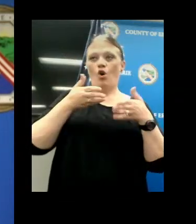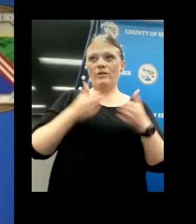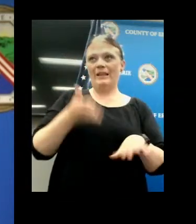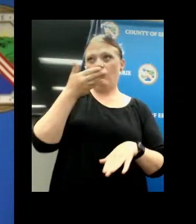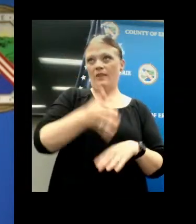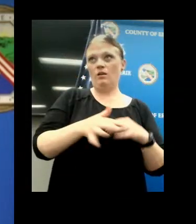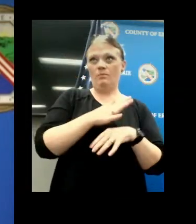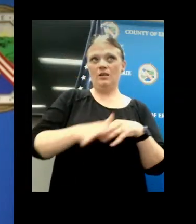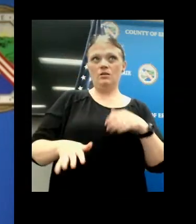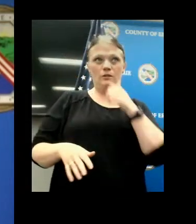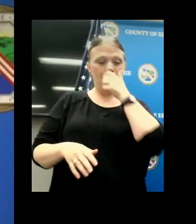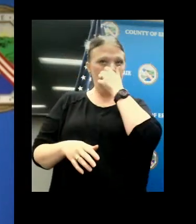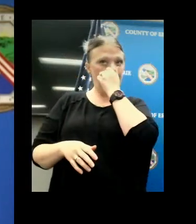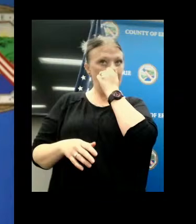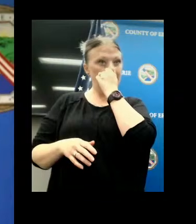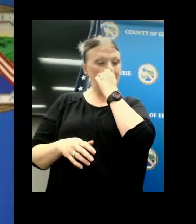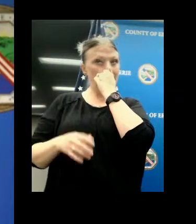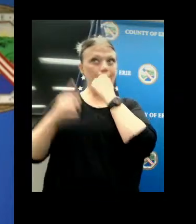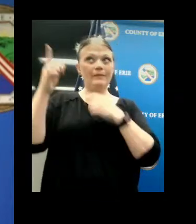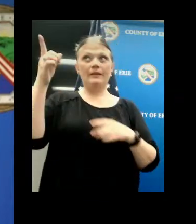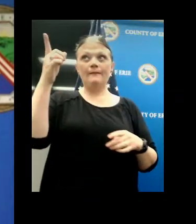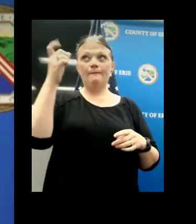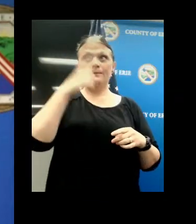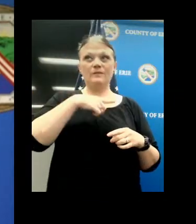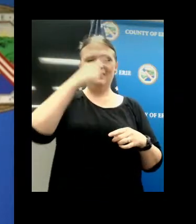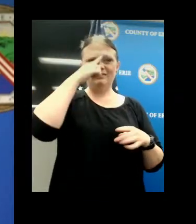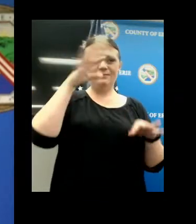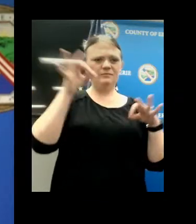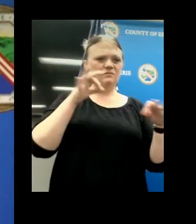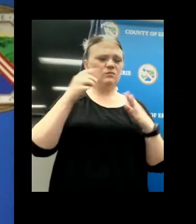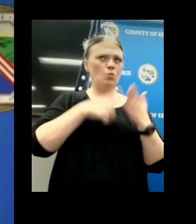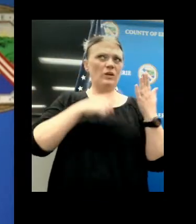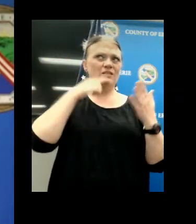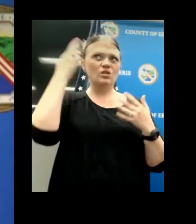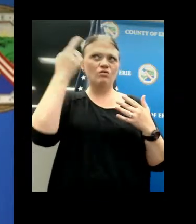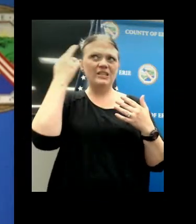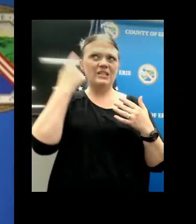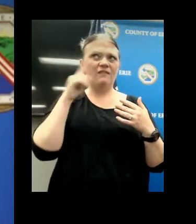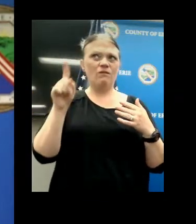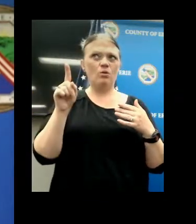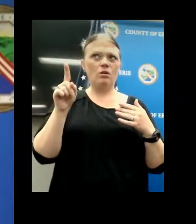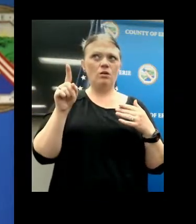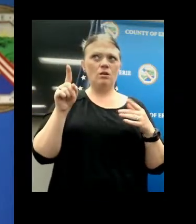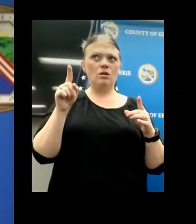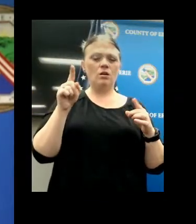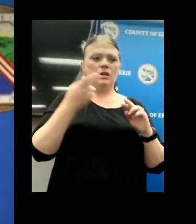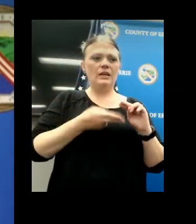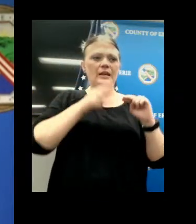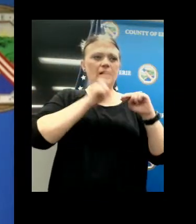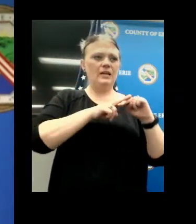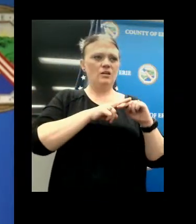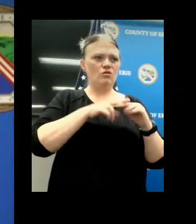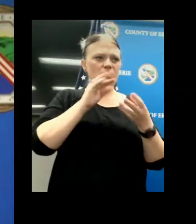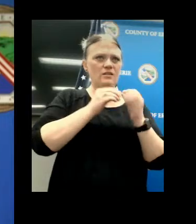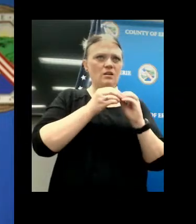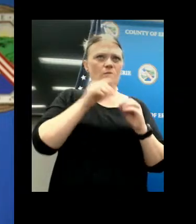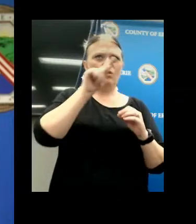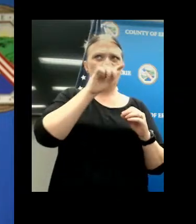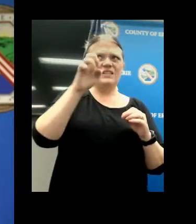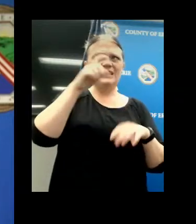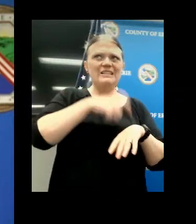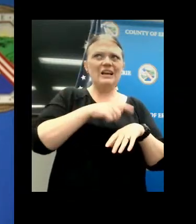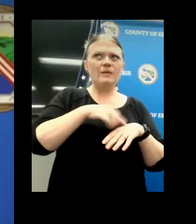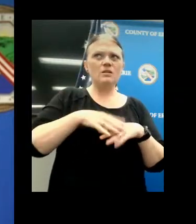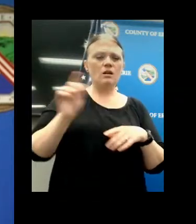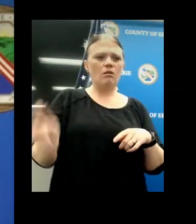Beach. Troy, I think you explained it, but I missed it. What's the reasoning for increasing the number of tee times on the